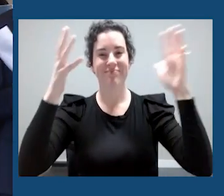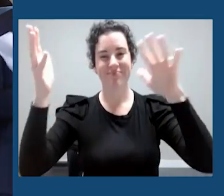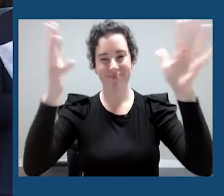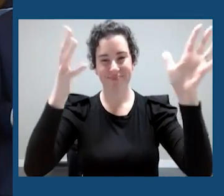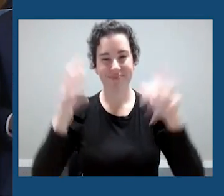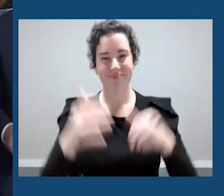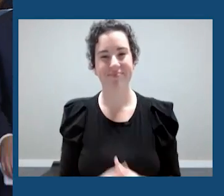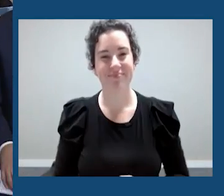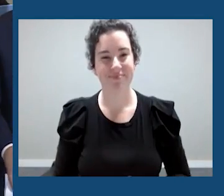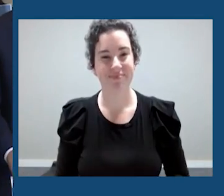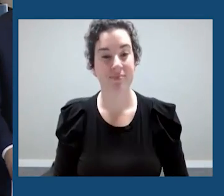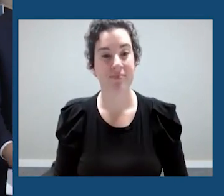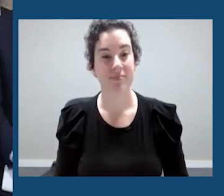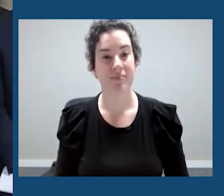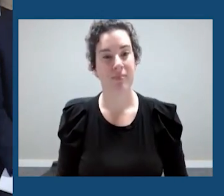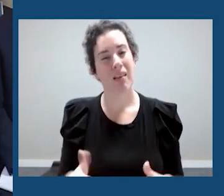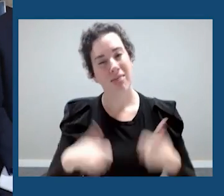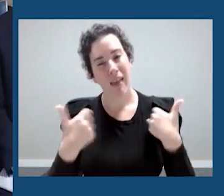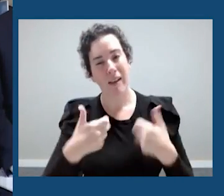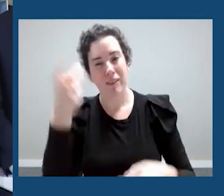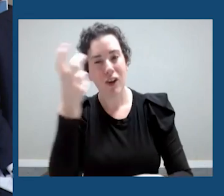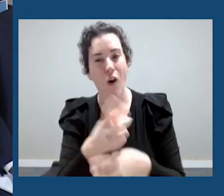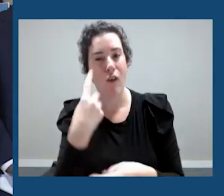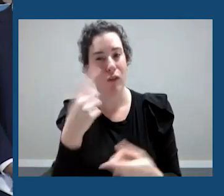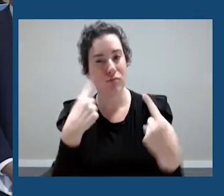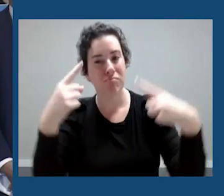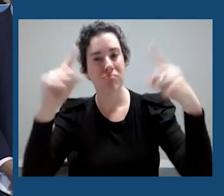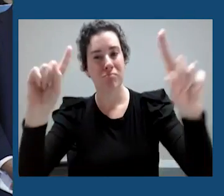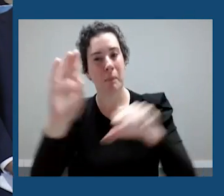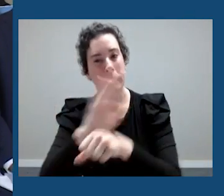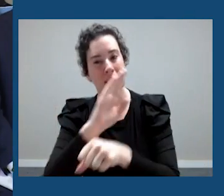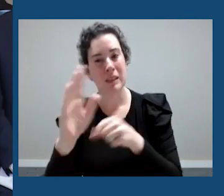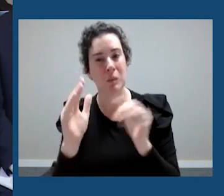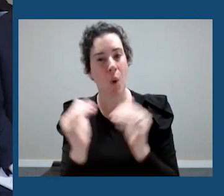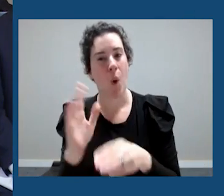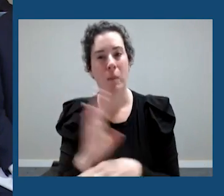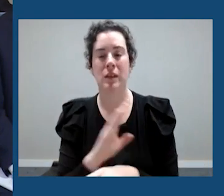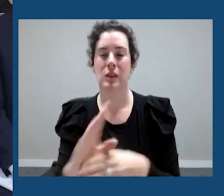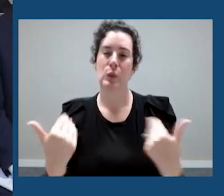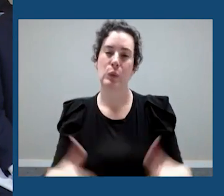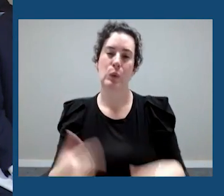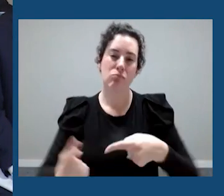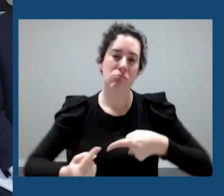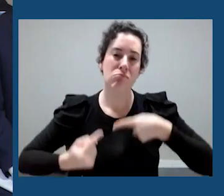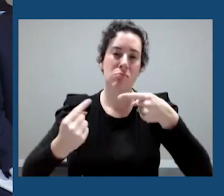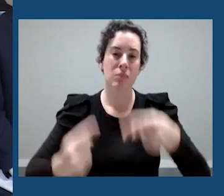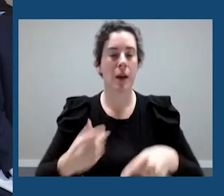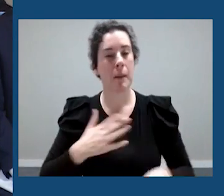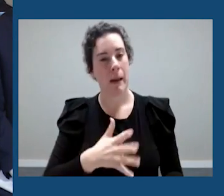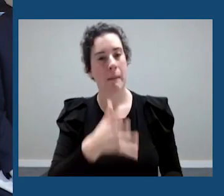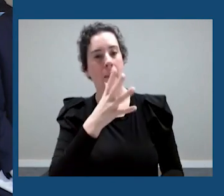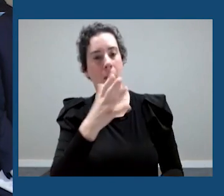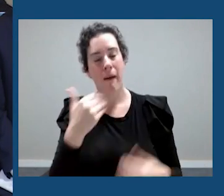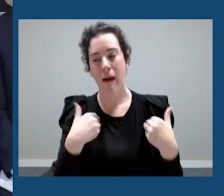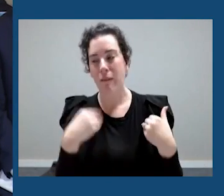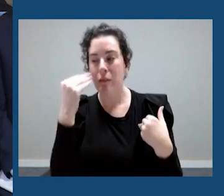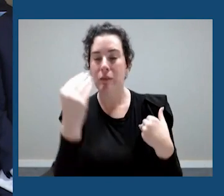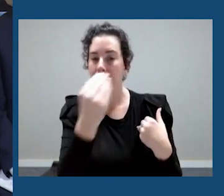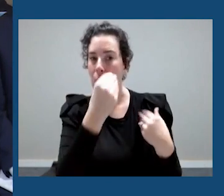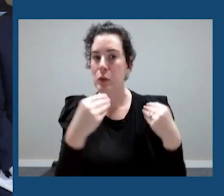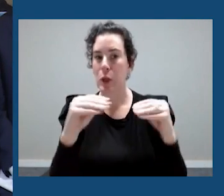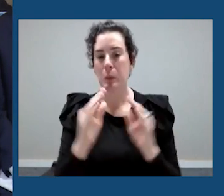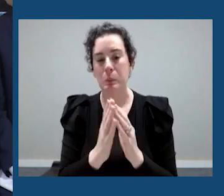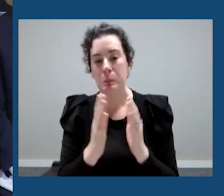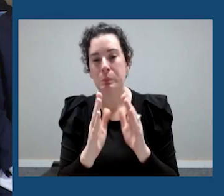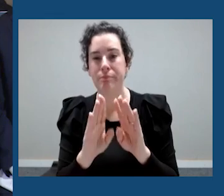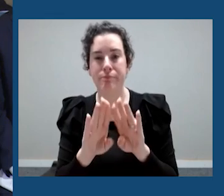You know, life is already hard enough to run a successful business. As I mentioned, my mom opened a little flower shop. It was mostly her and I. I'd go in on a